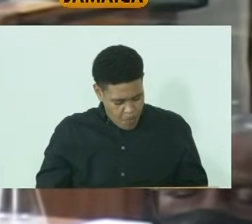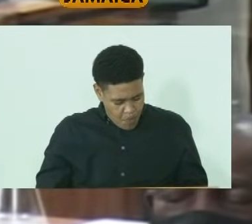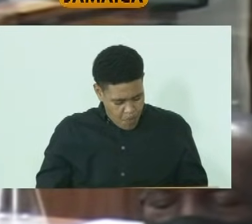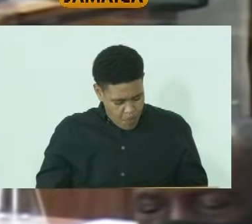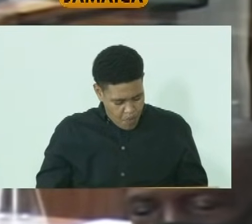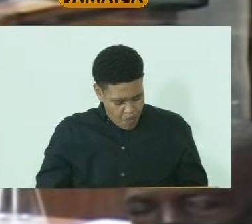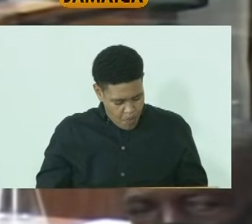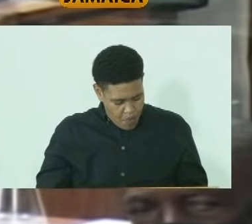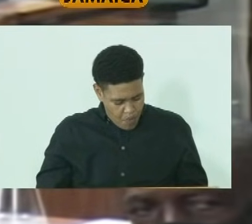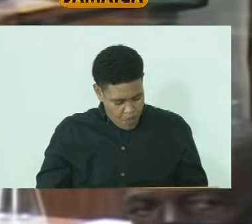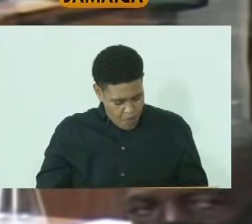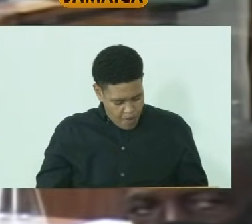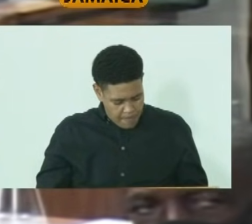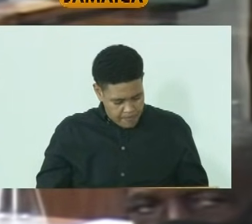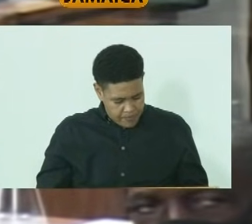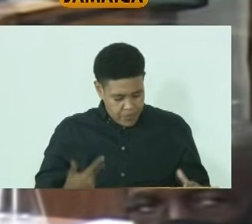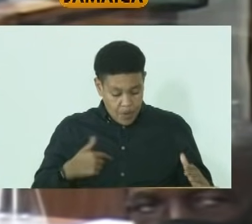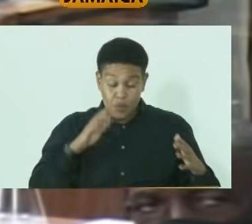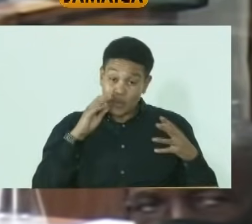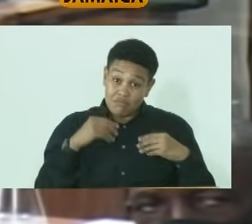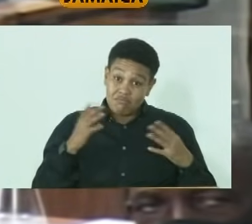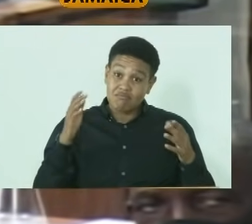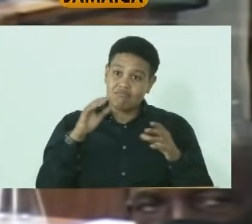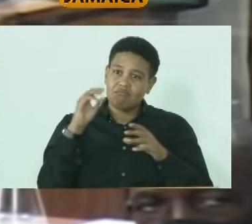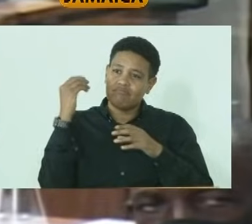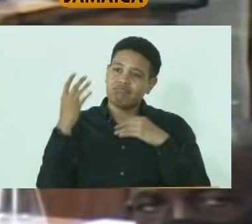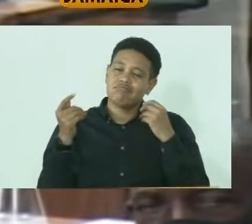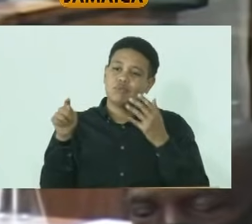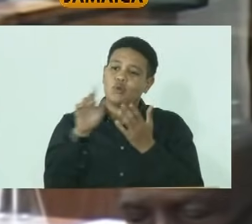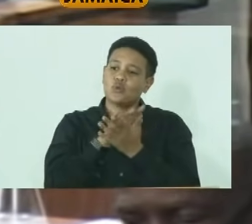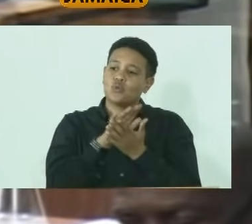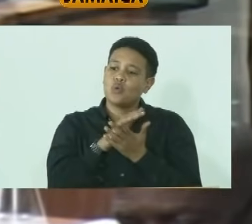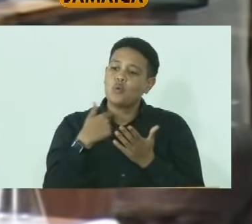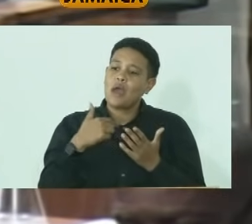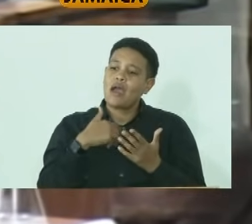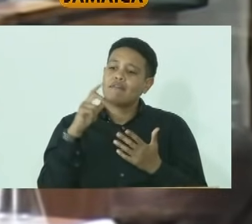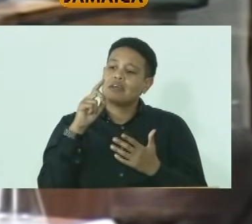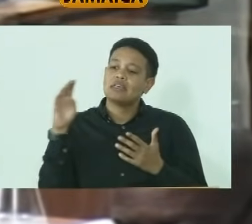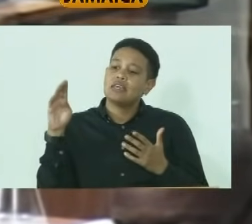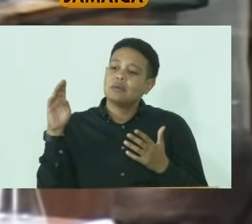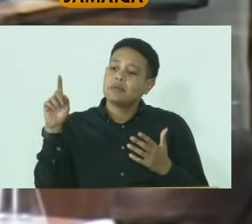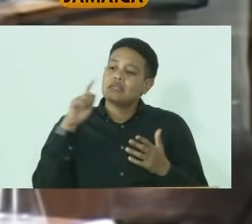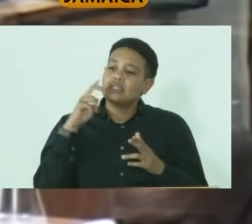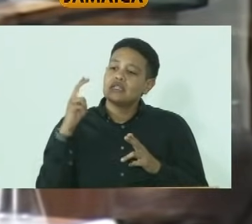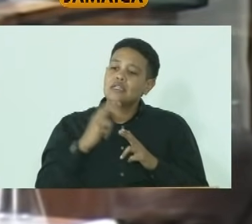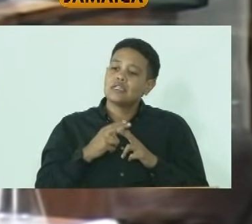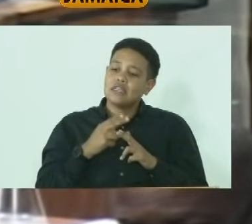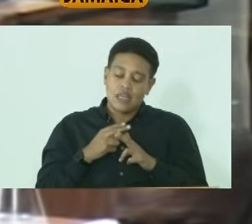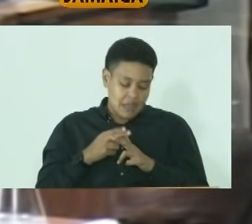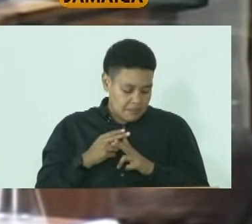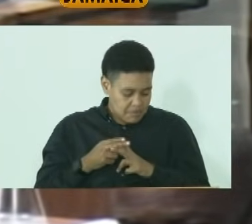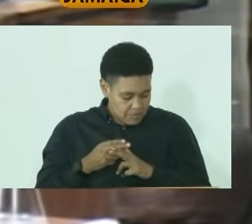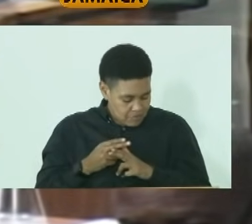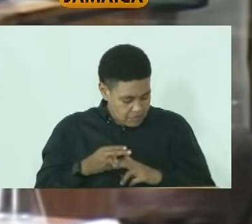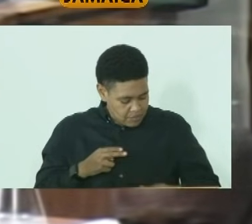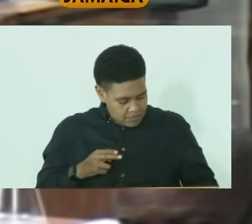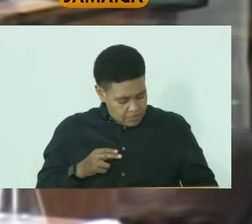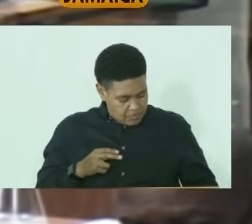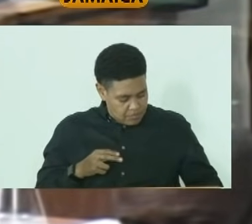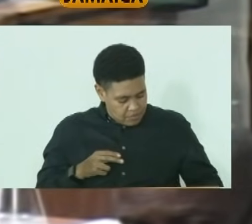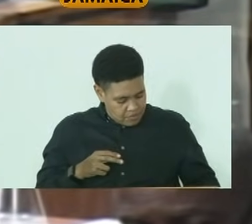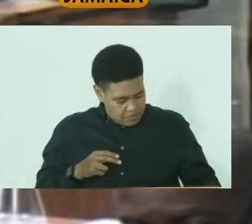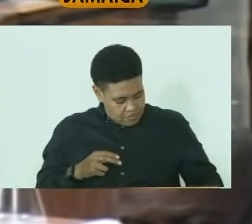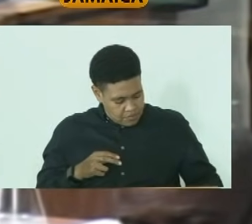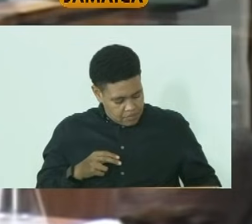schools. We have on our database the name, the names, the grade,